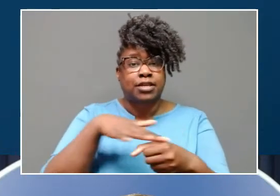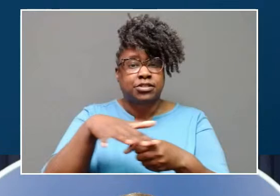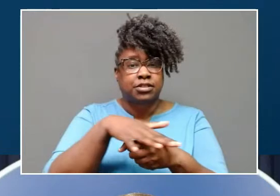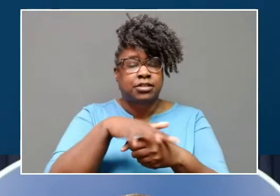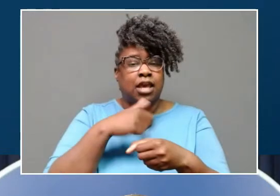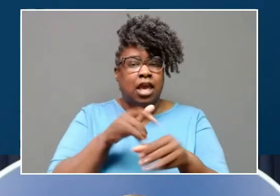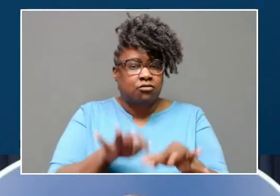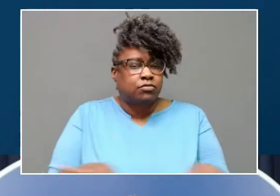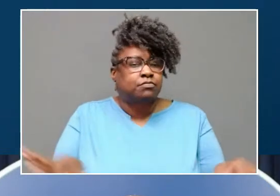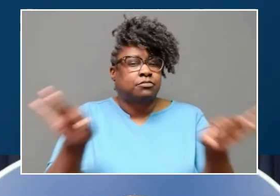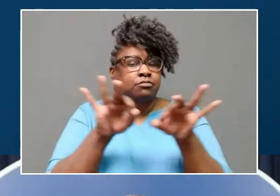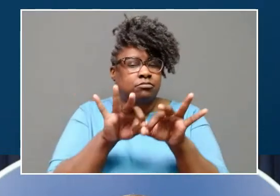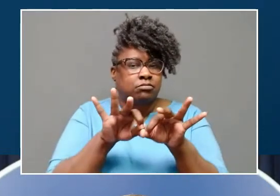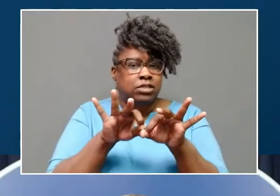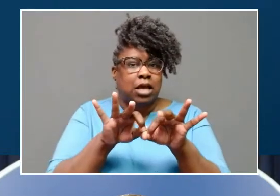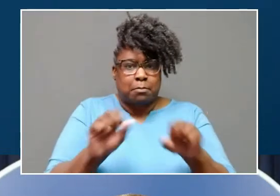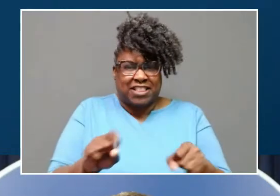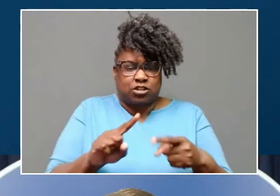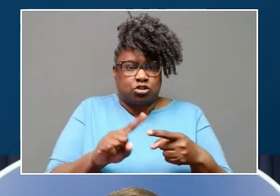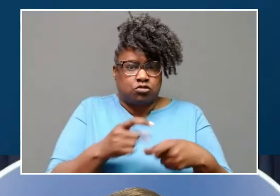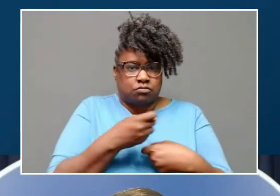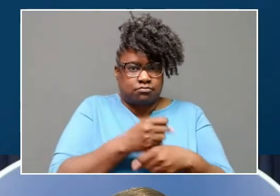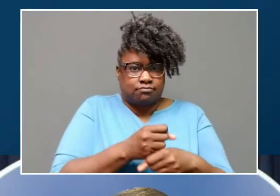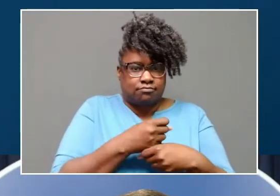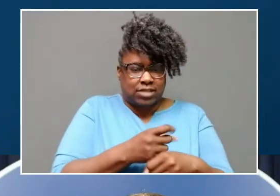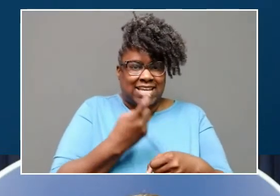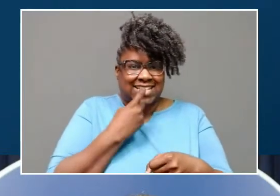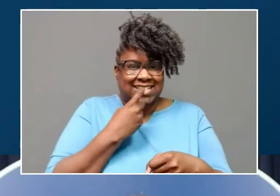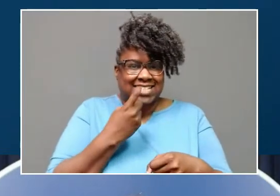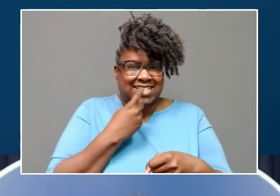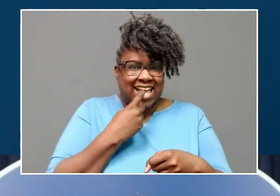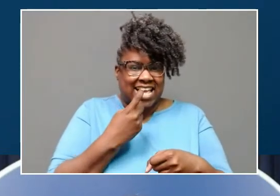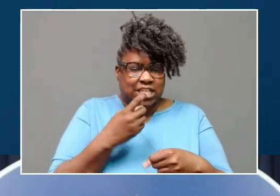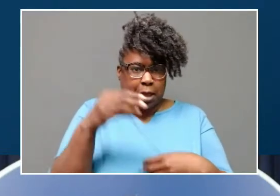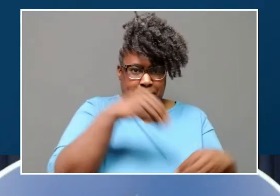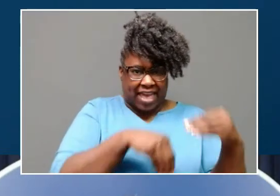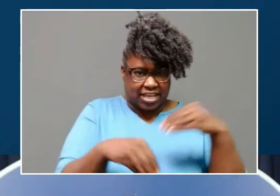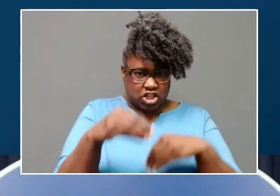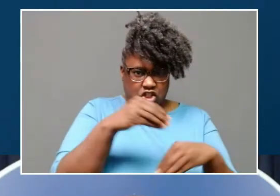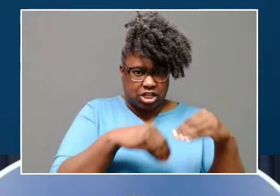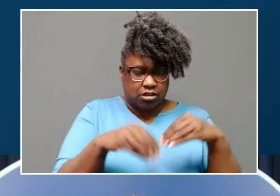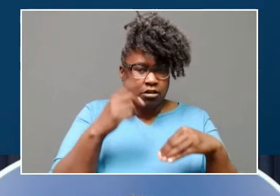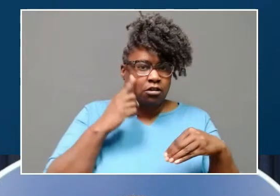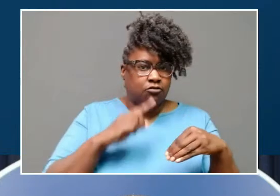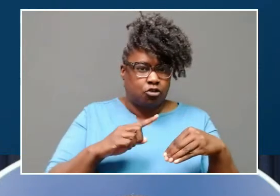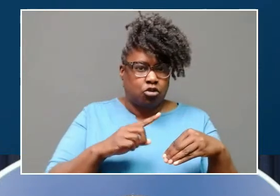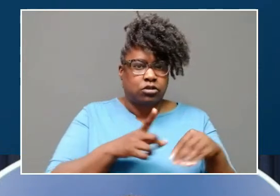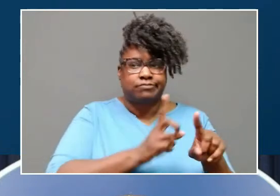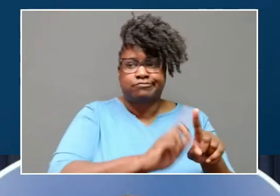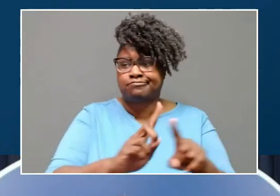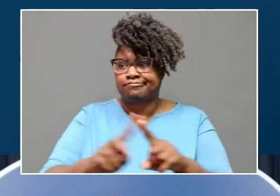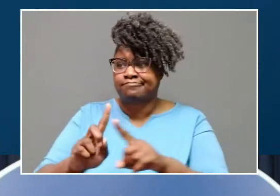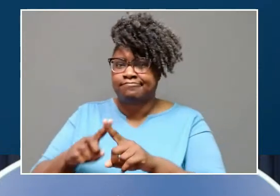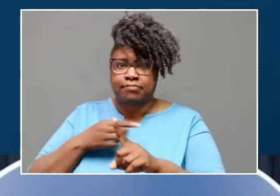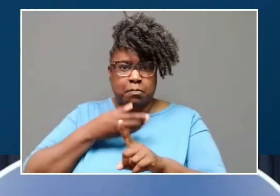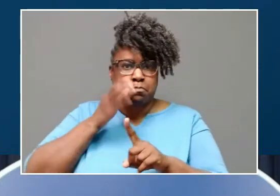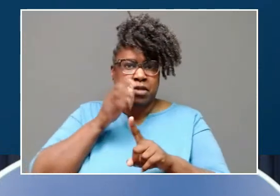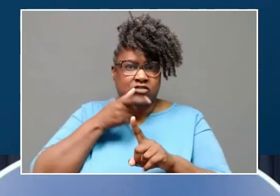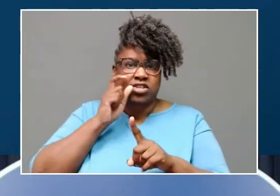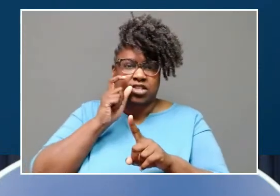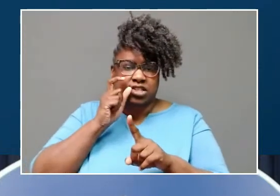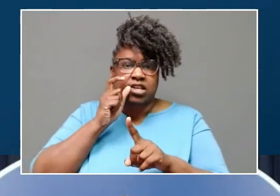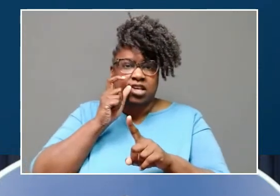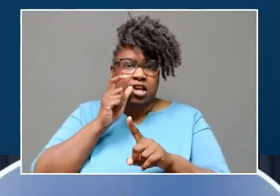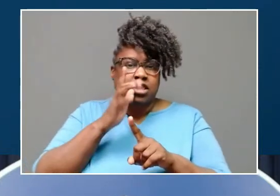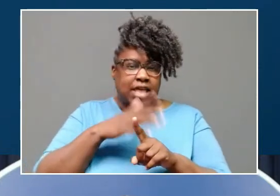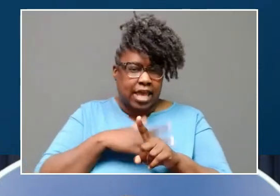production capacity of glass packaging for a variety of consumer beverages with a focus on the premium spirits market. The project will